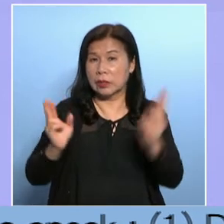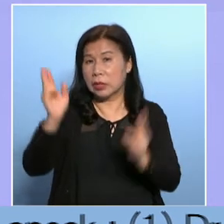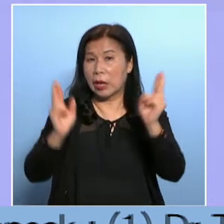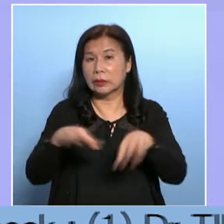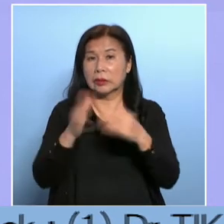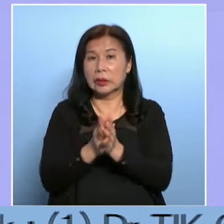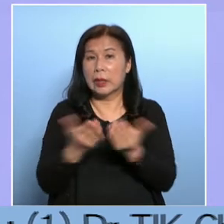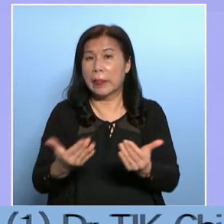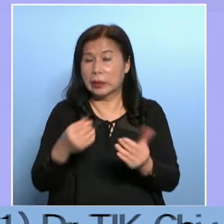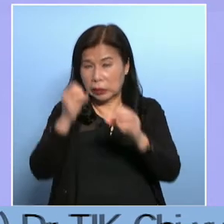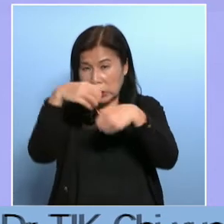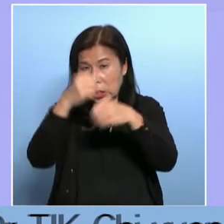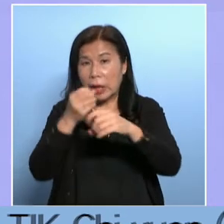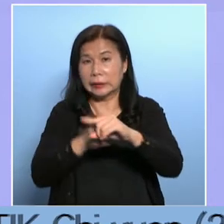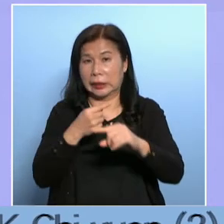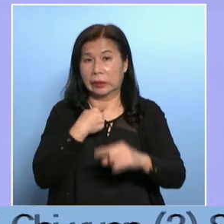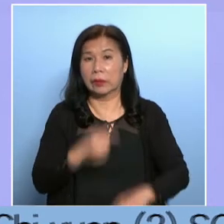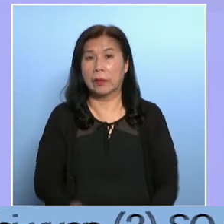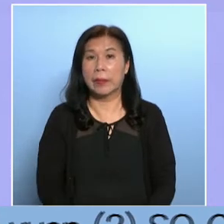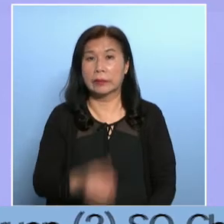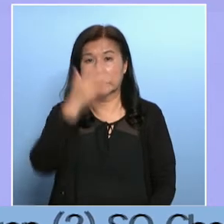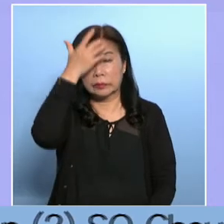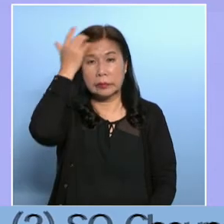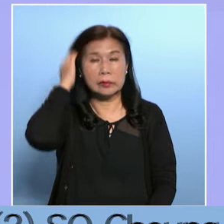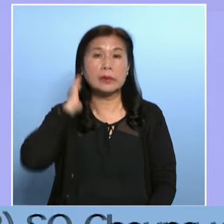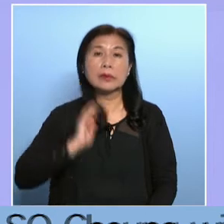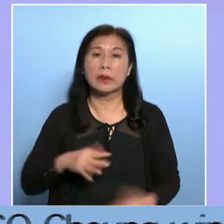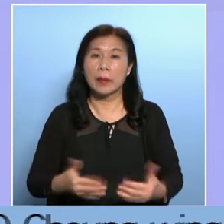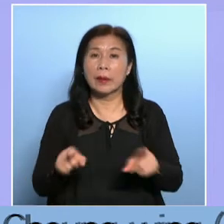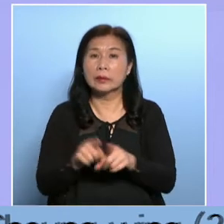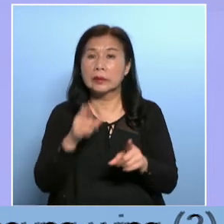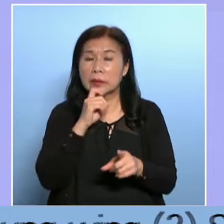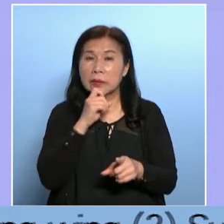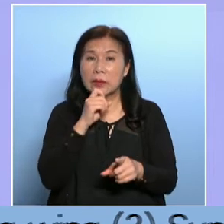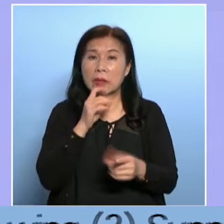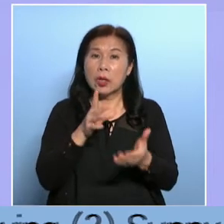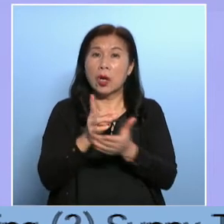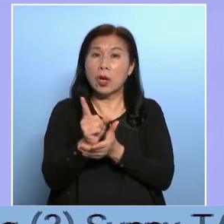We can't lock down the city that long. However, we need to have large-scale testing.